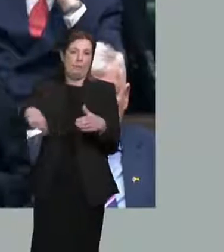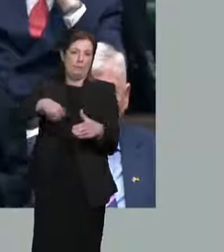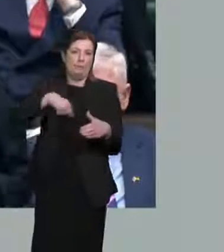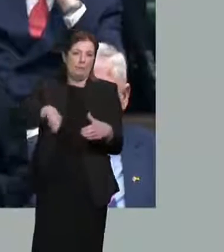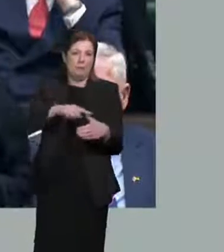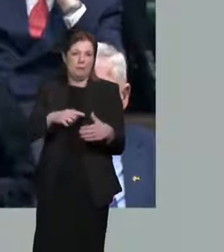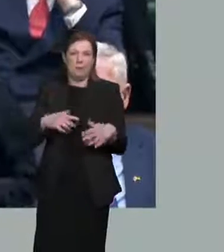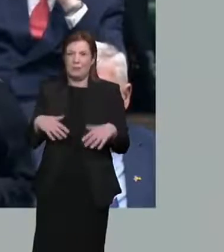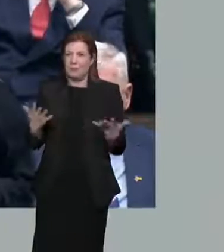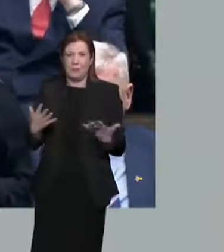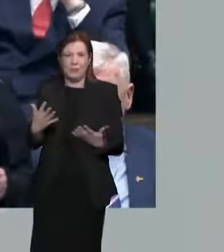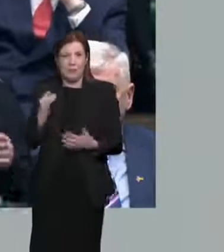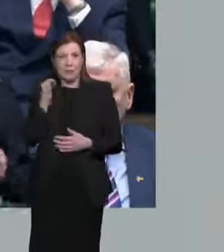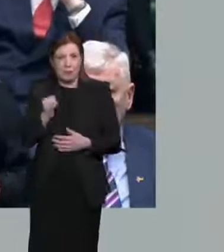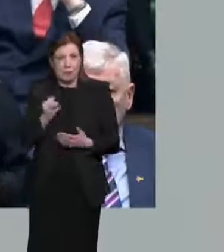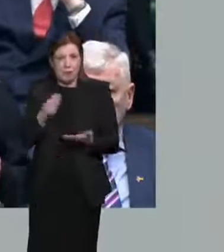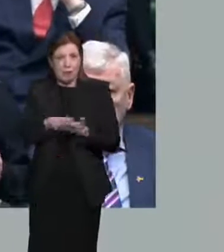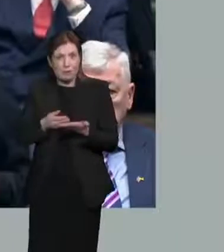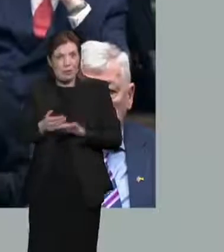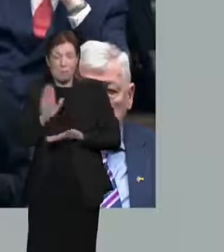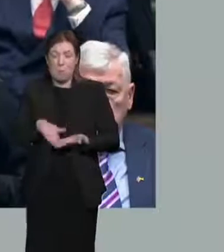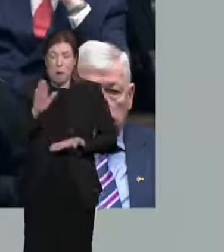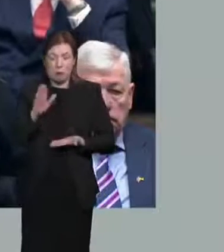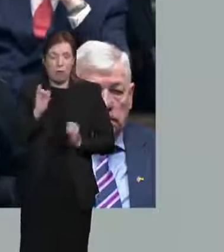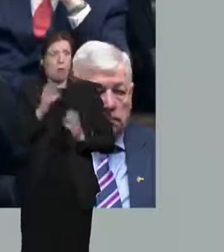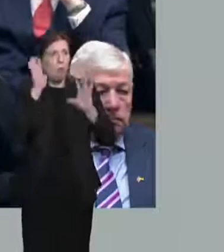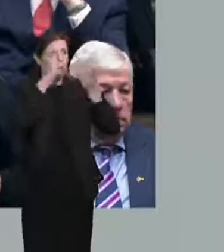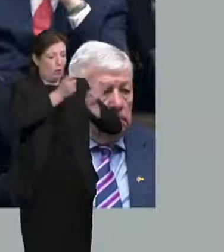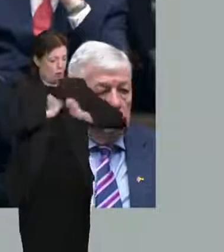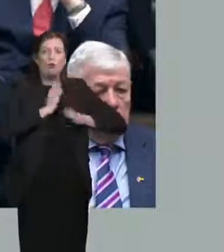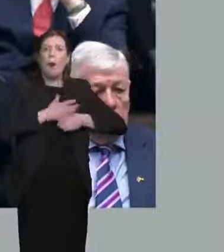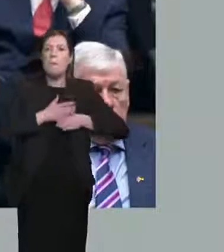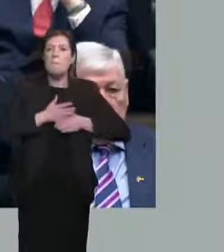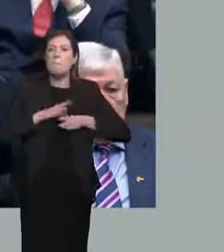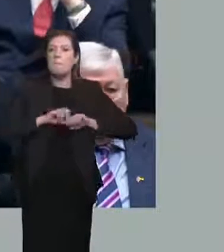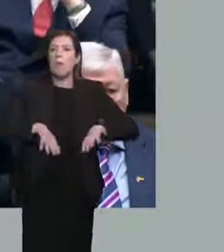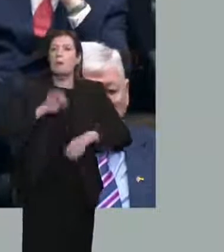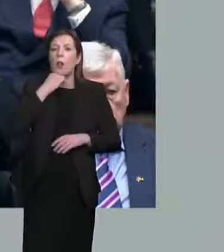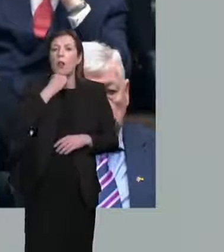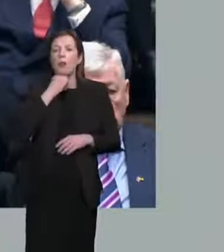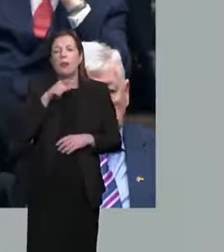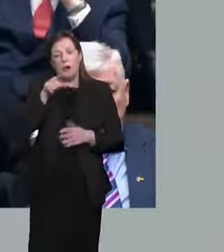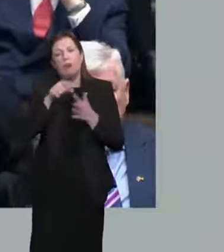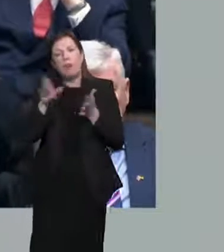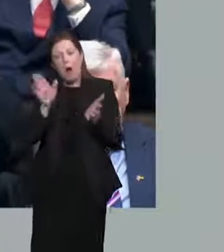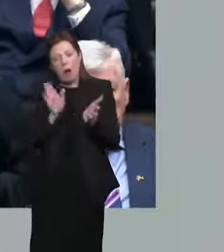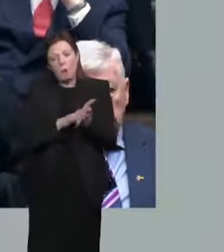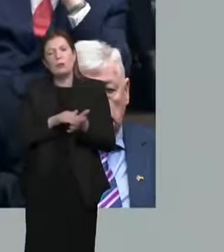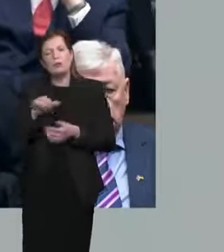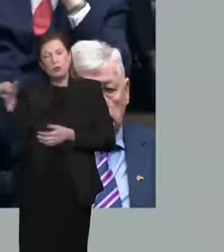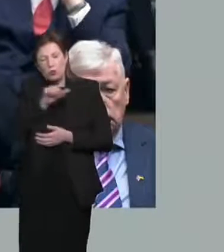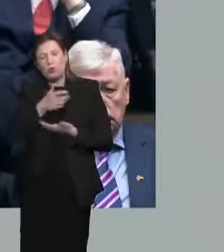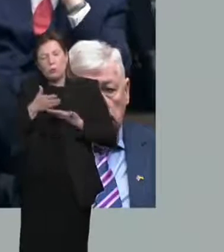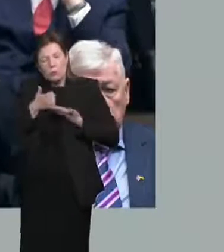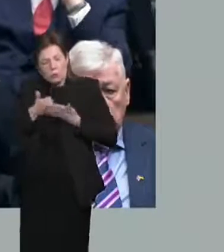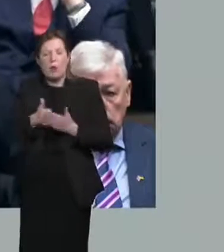the middle of a cost of living crisis, causing genuine suffering. Why won't the Prime Minister act to protect local